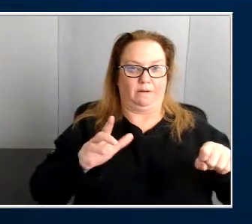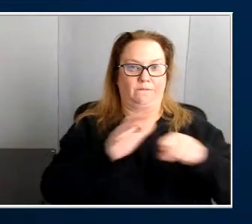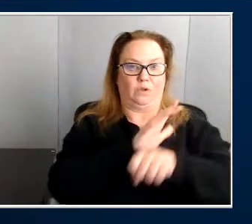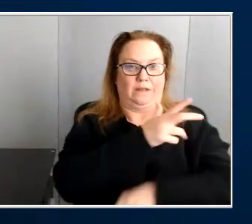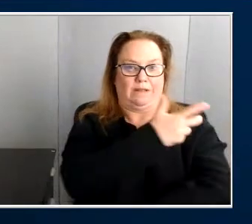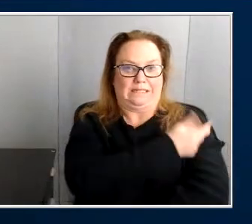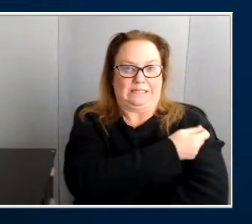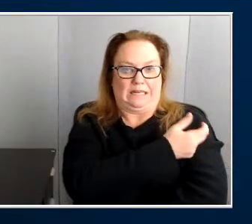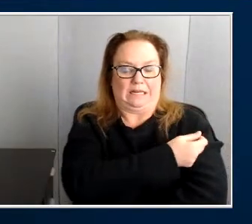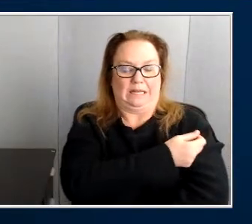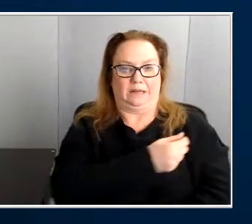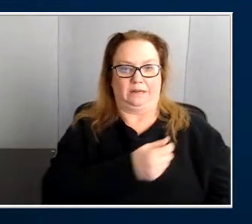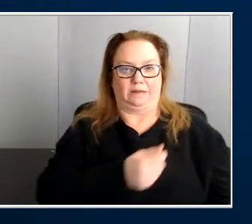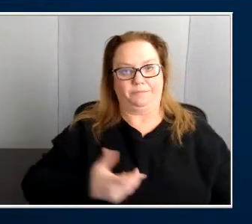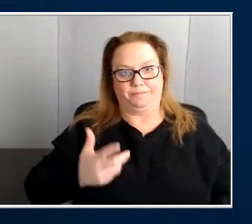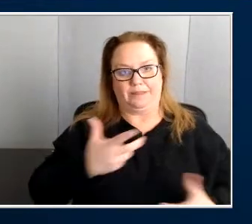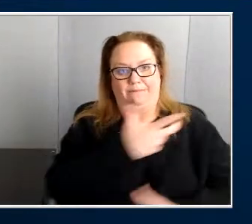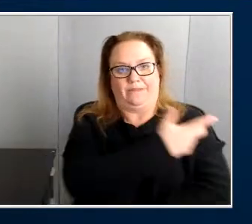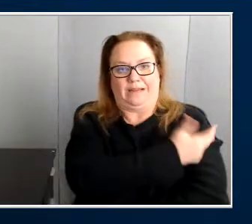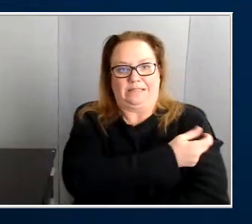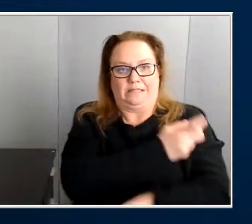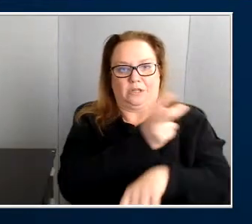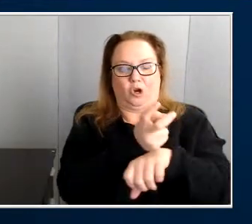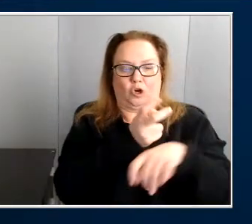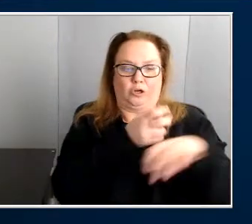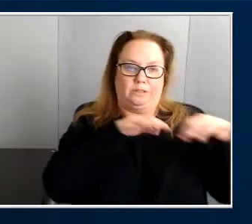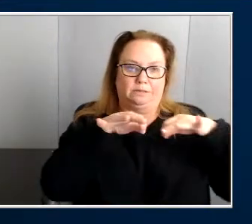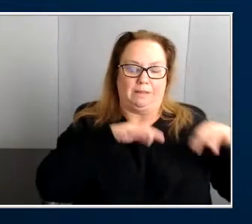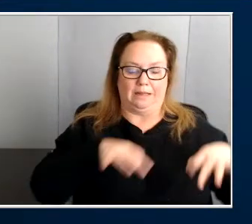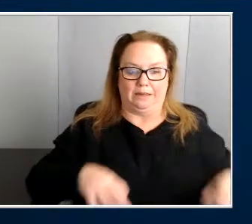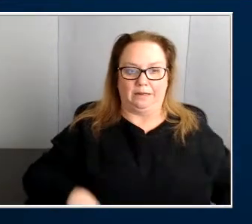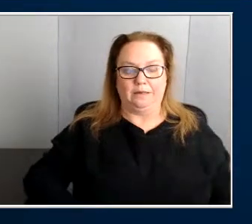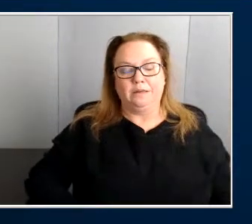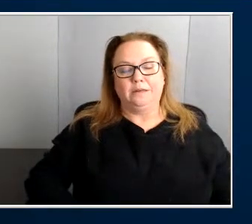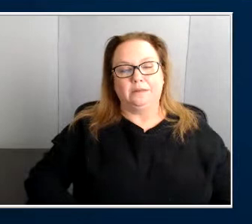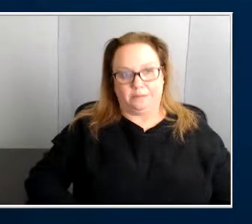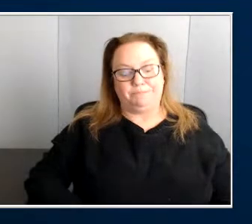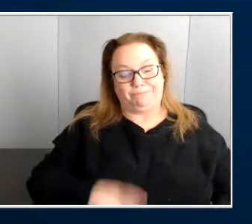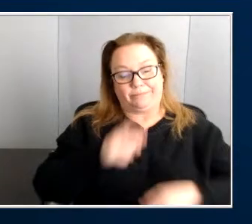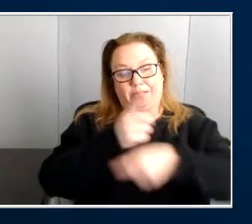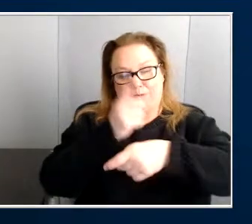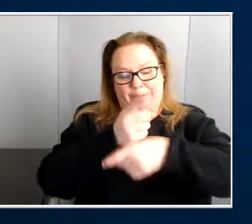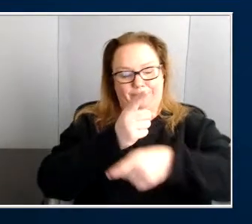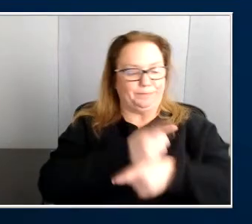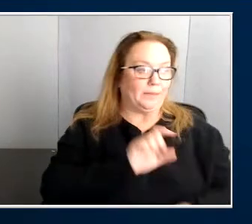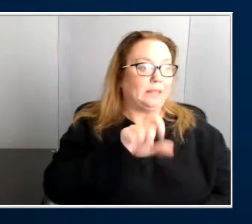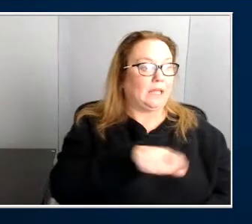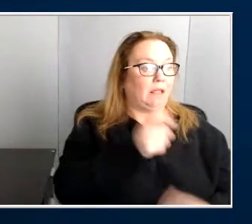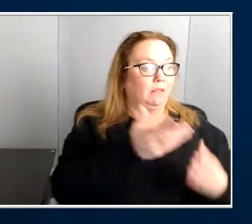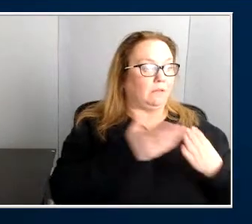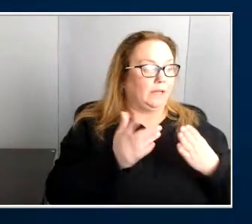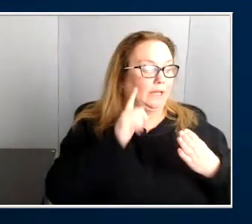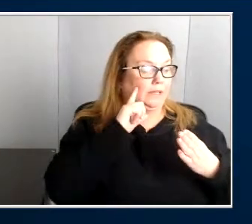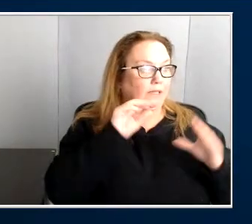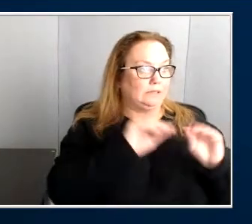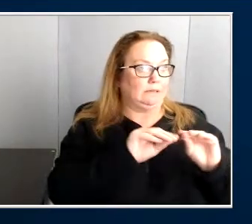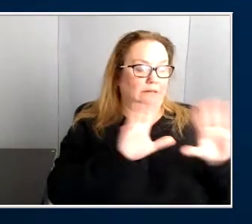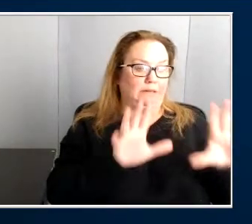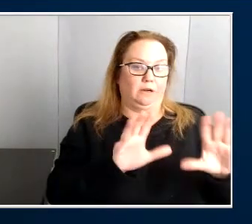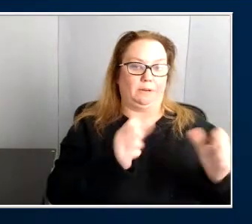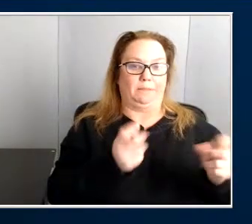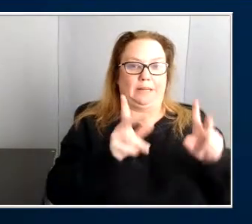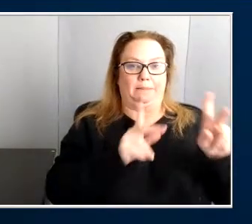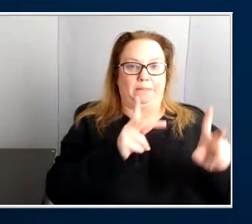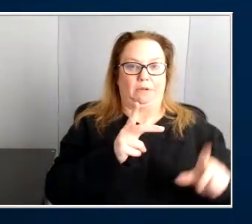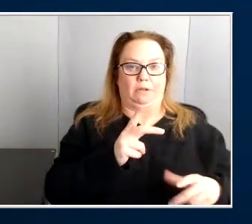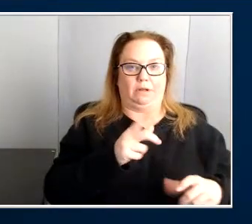And the term vaccinated is hard to define anymore. Right. But the other thing I think that's clear is that the fact that so many people have had it